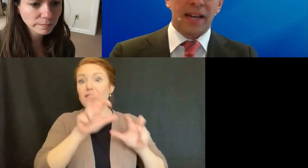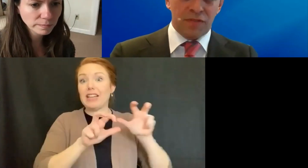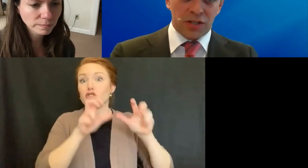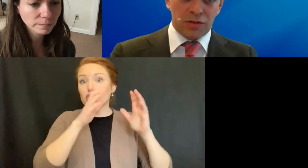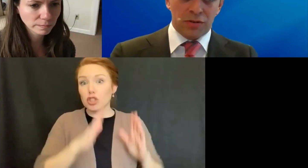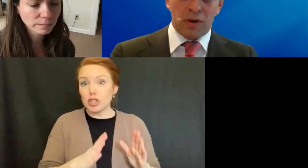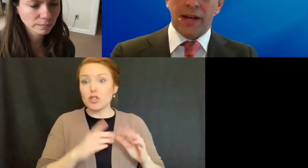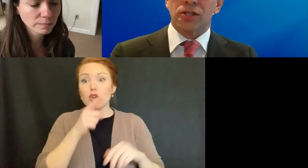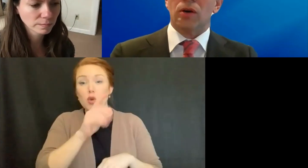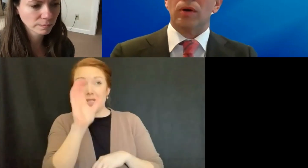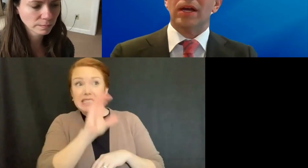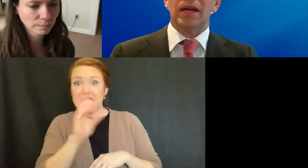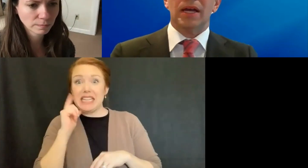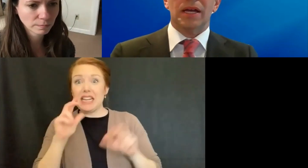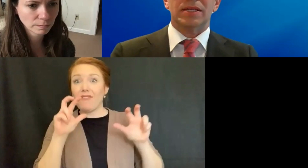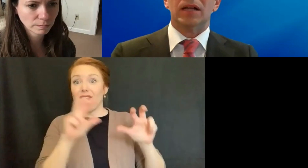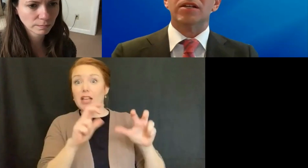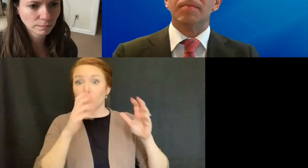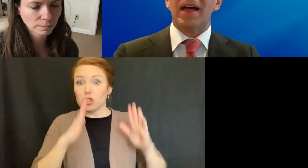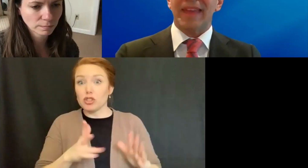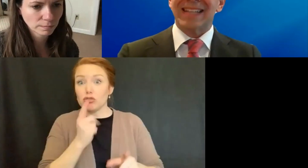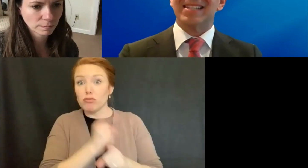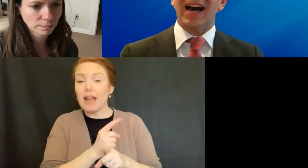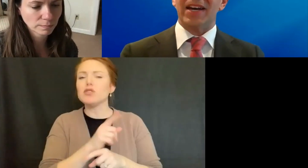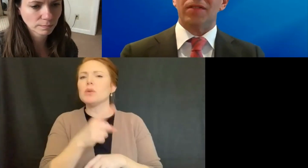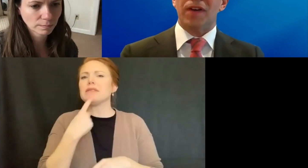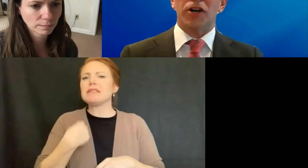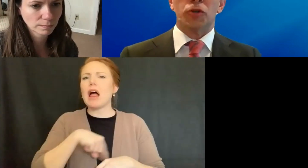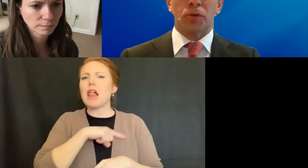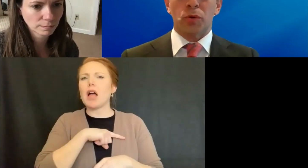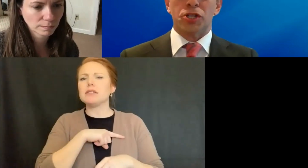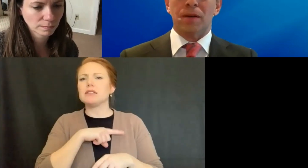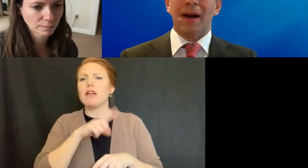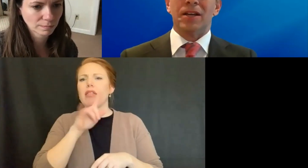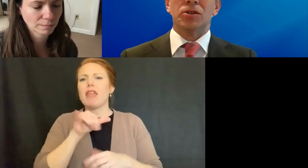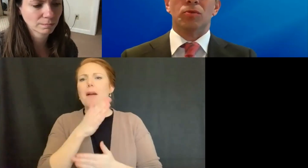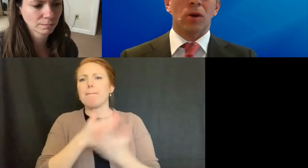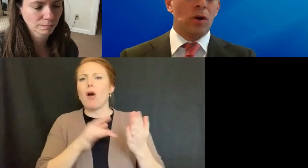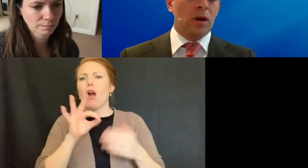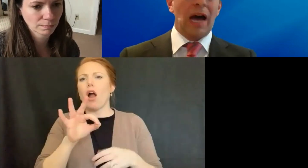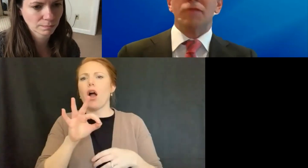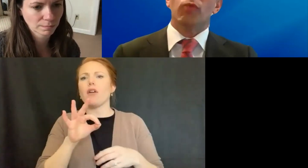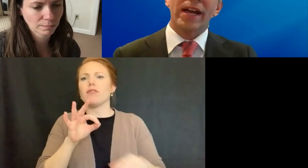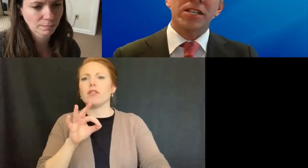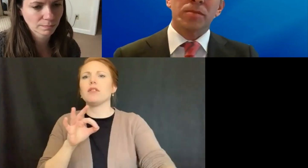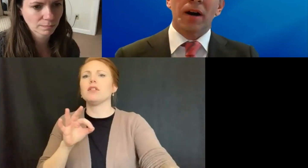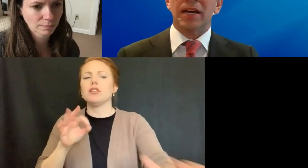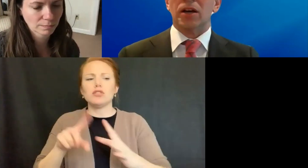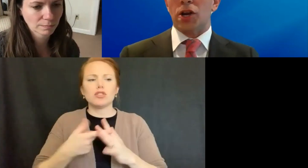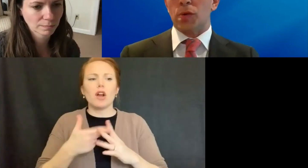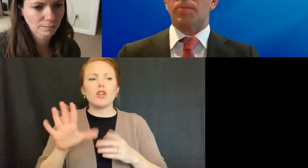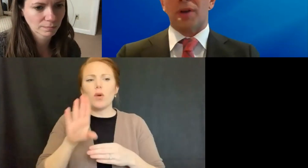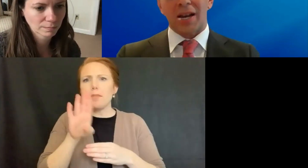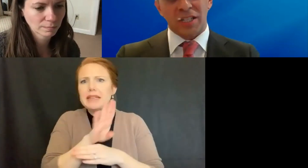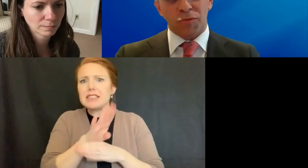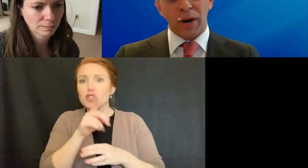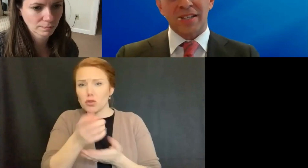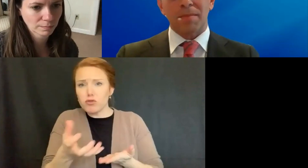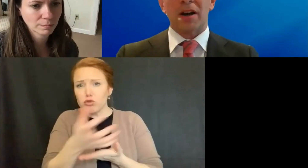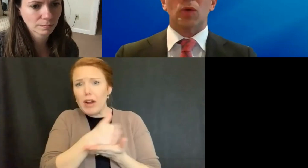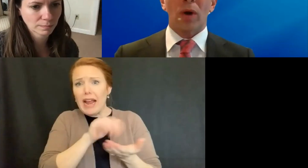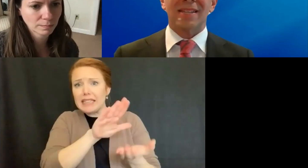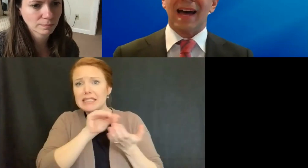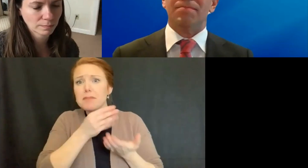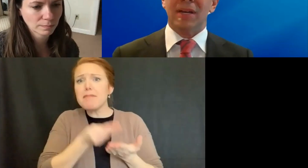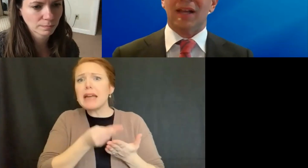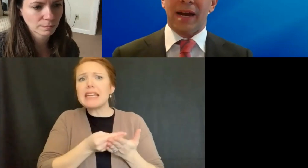you're seeking investors, right? So tell us about that side of entrepreneurship. Have you raised money? Are you in the process of